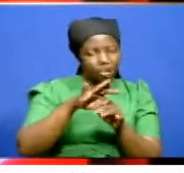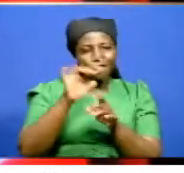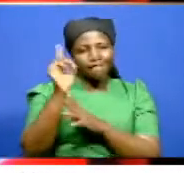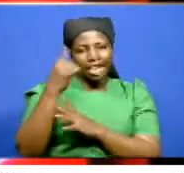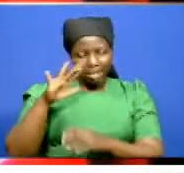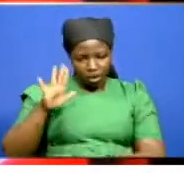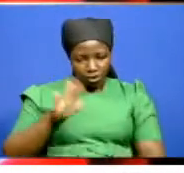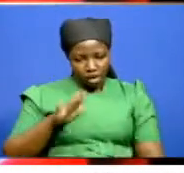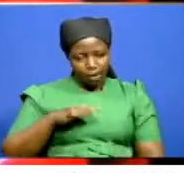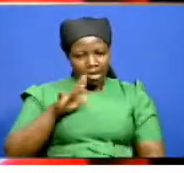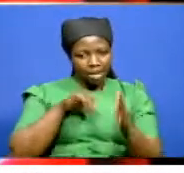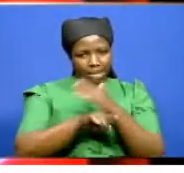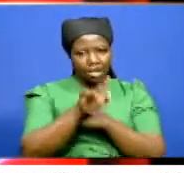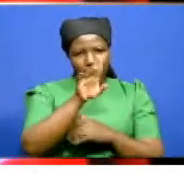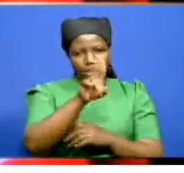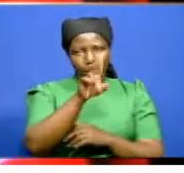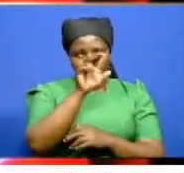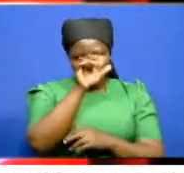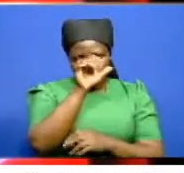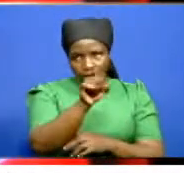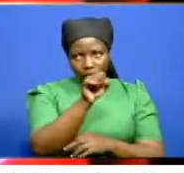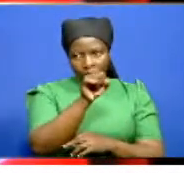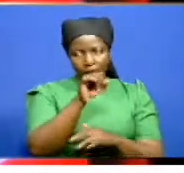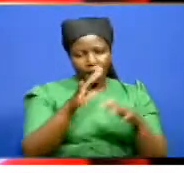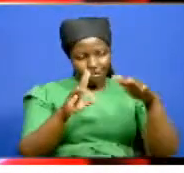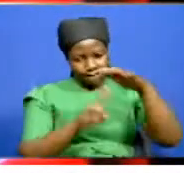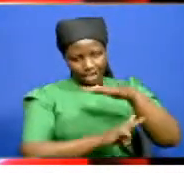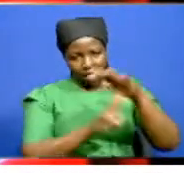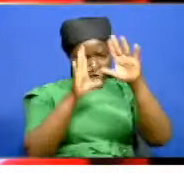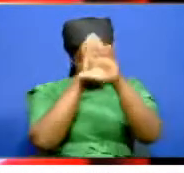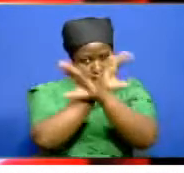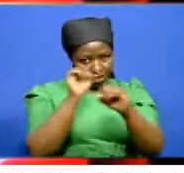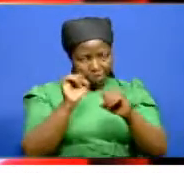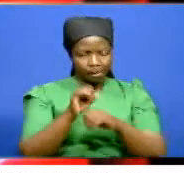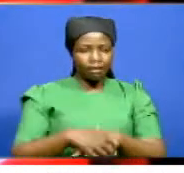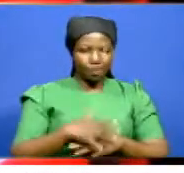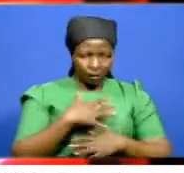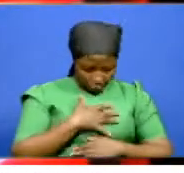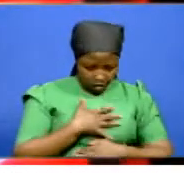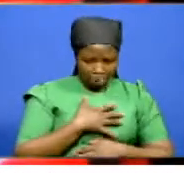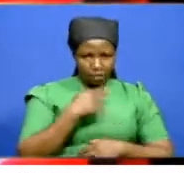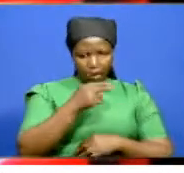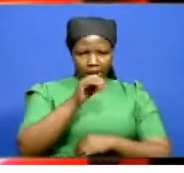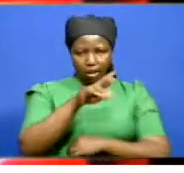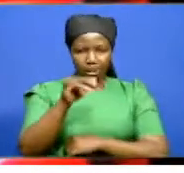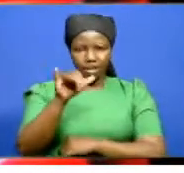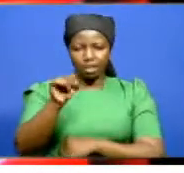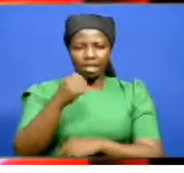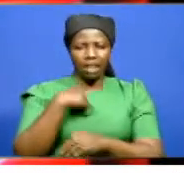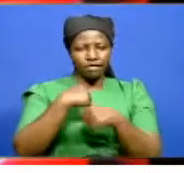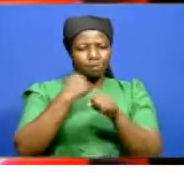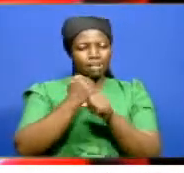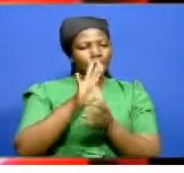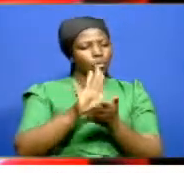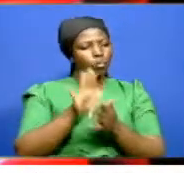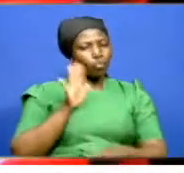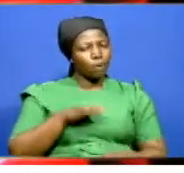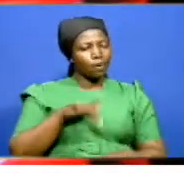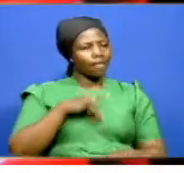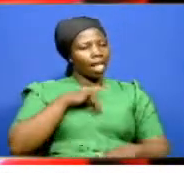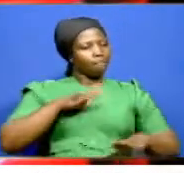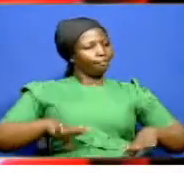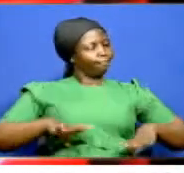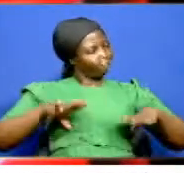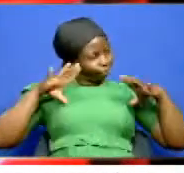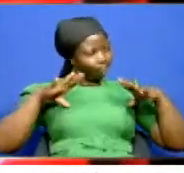United States of America, Her Excellency Kamala Harris, has done women proud and broken the glass ceiling